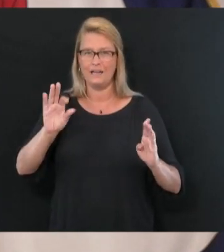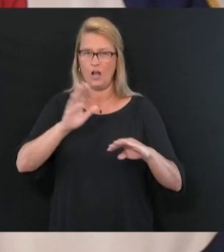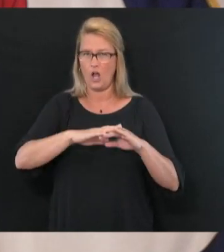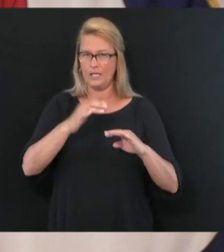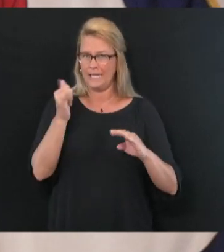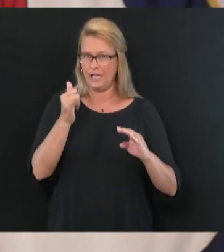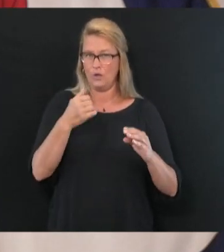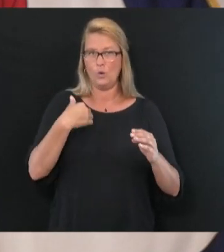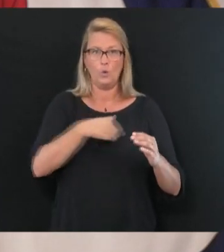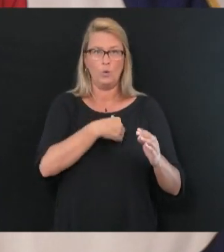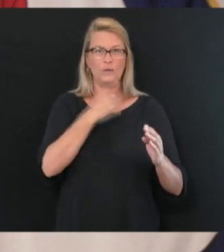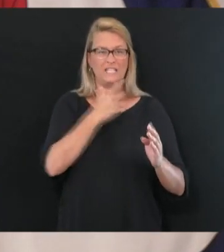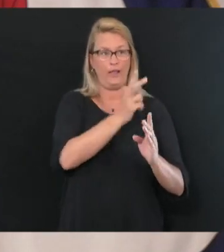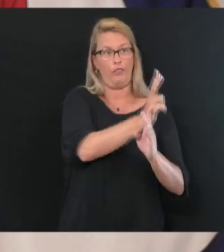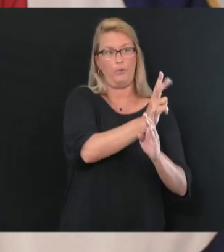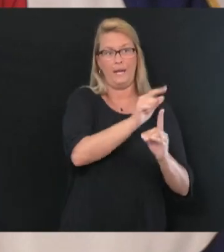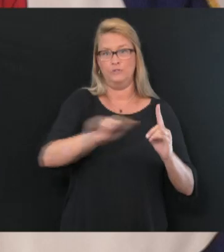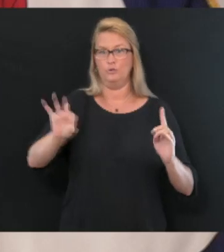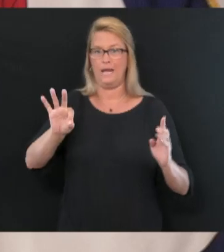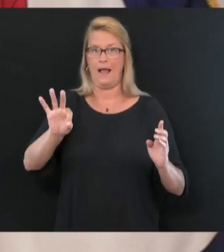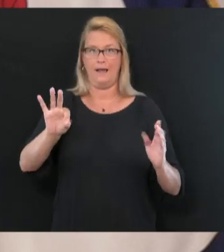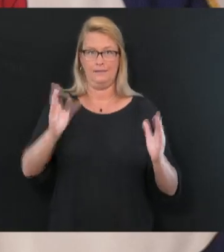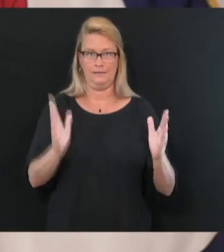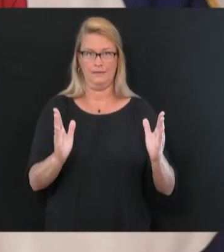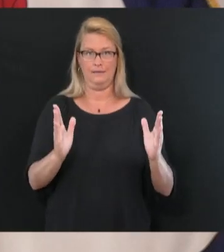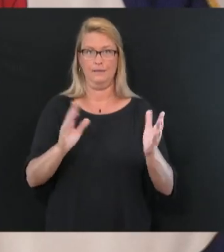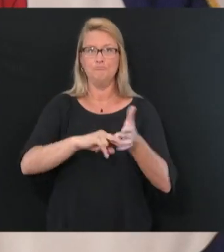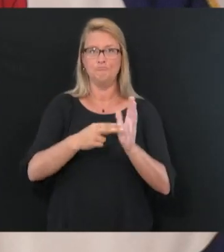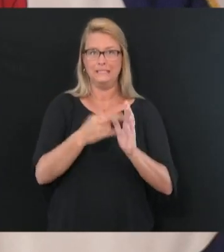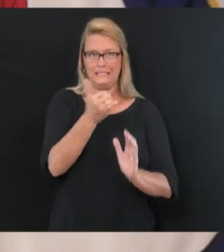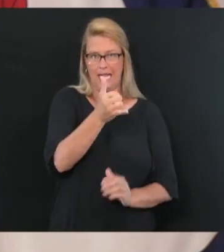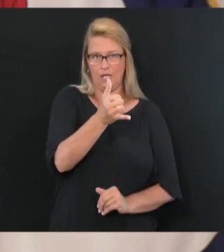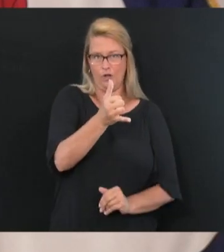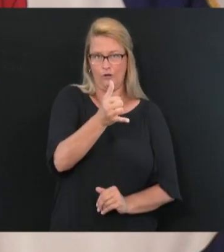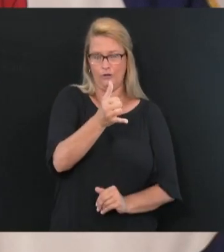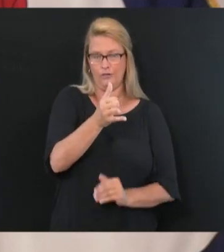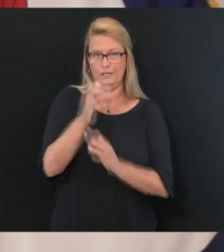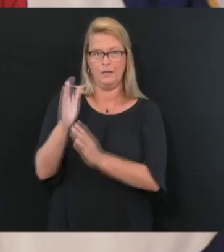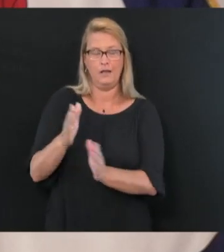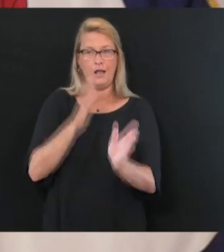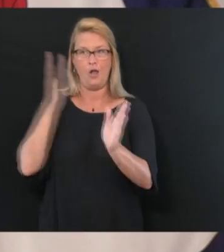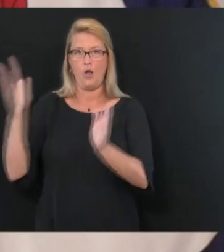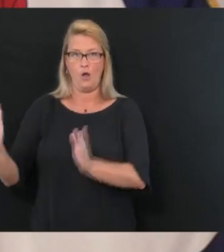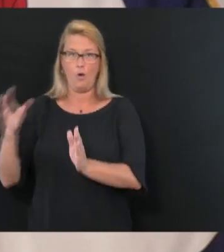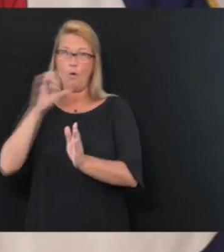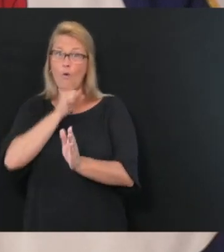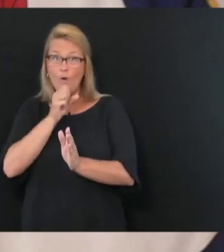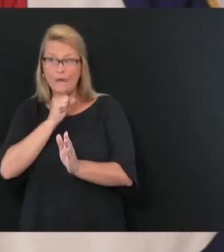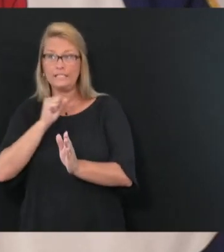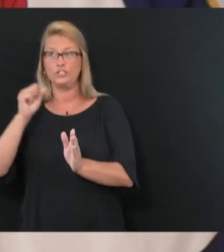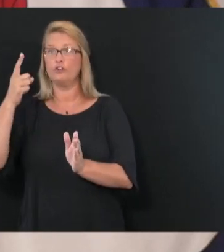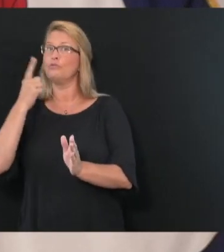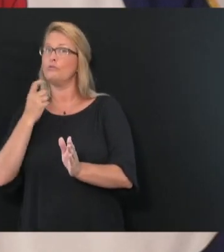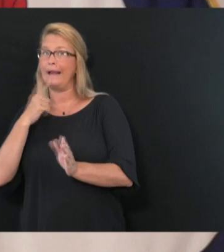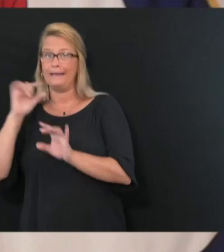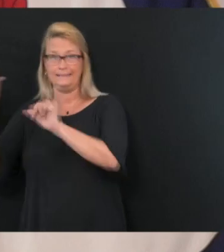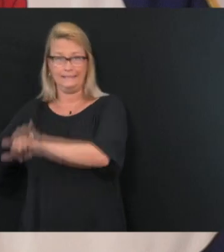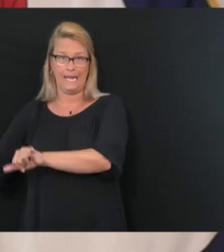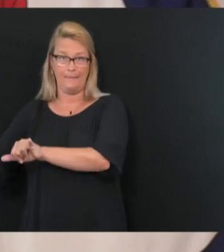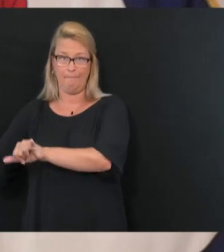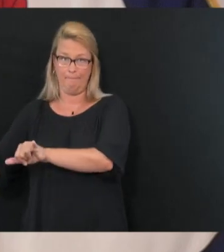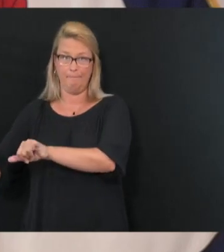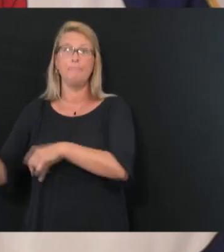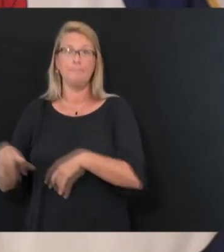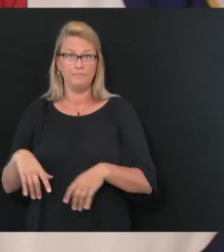We're going to go from 3 to 9 on yellow. The exact same thing on orange and the exact same thing on red as the